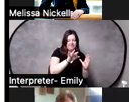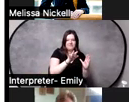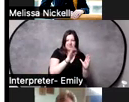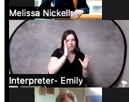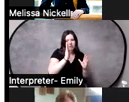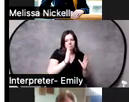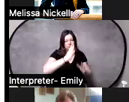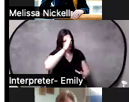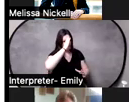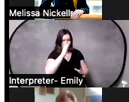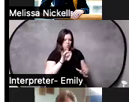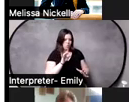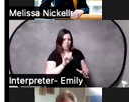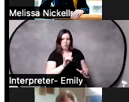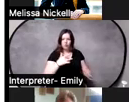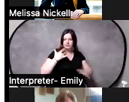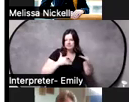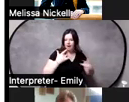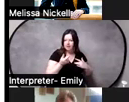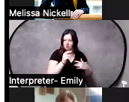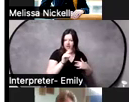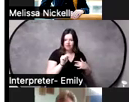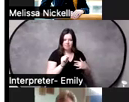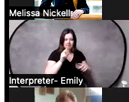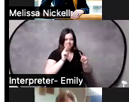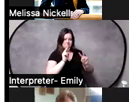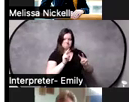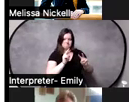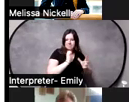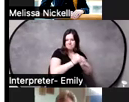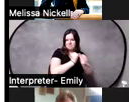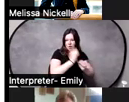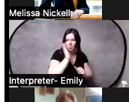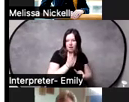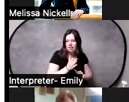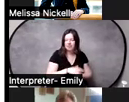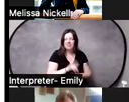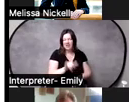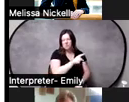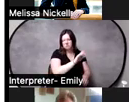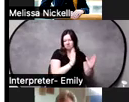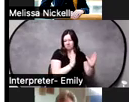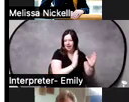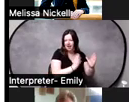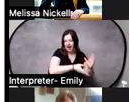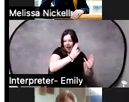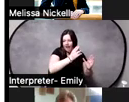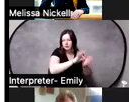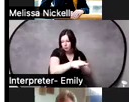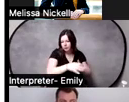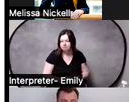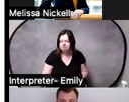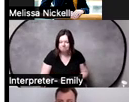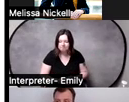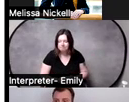competitive for funding later on. So those 50% of the grants that are actually going to be discussed at study section,